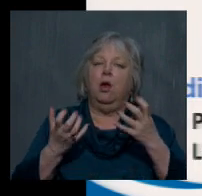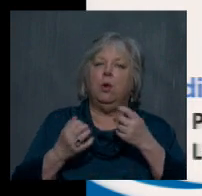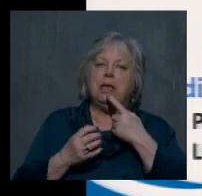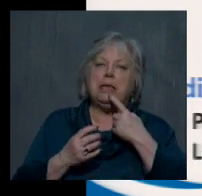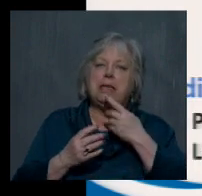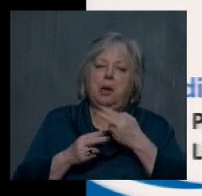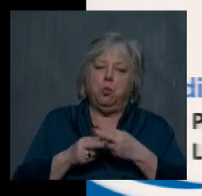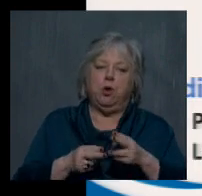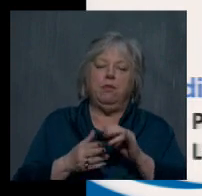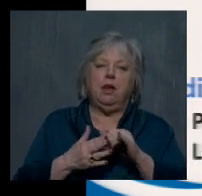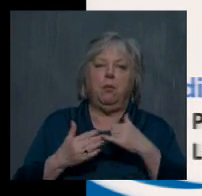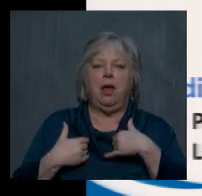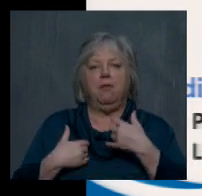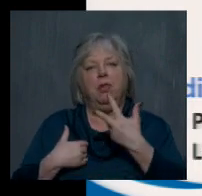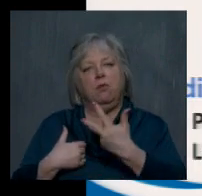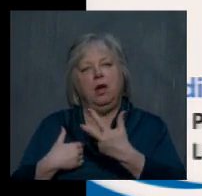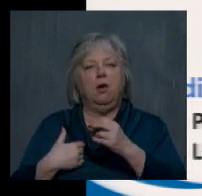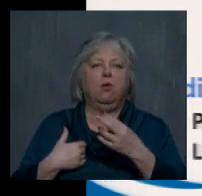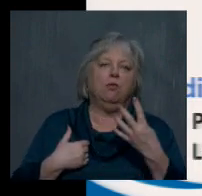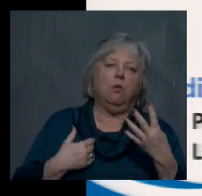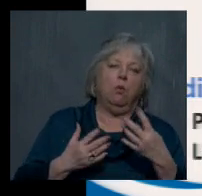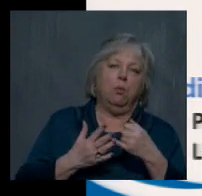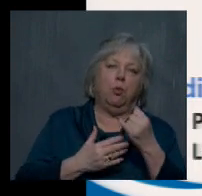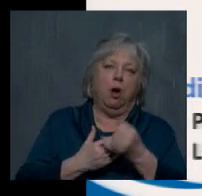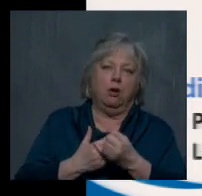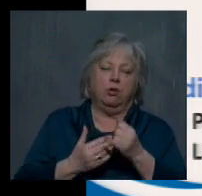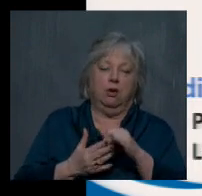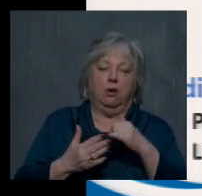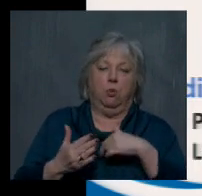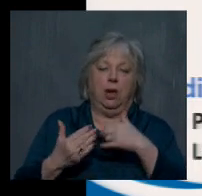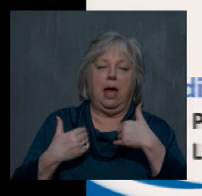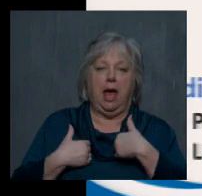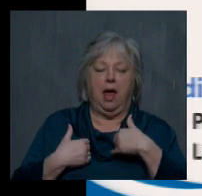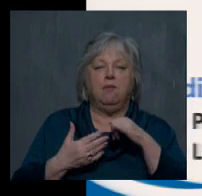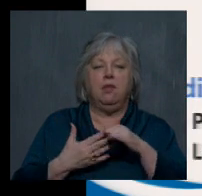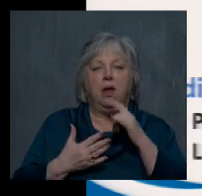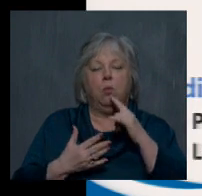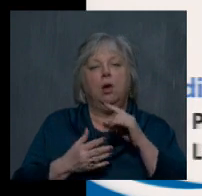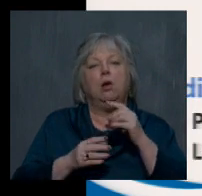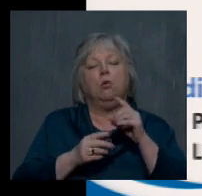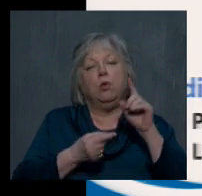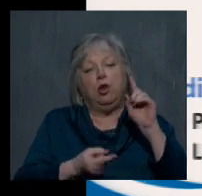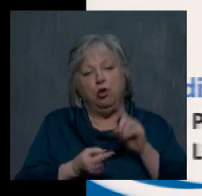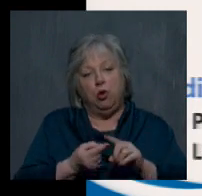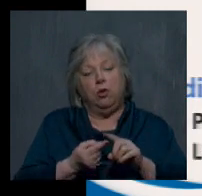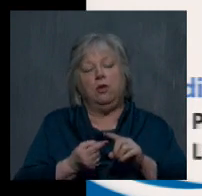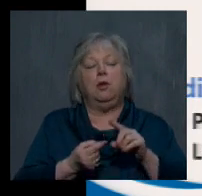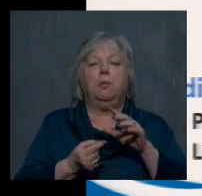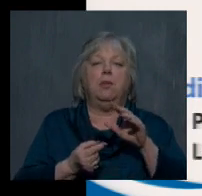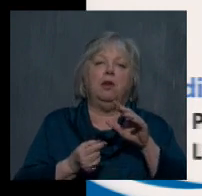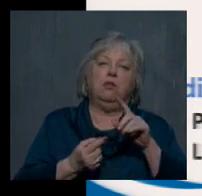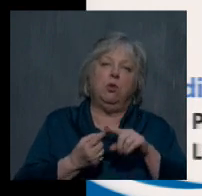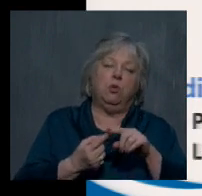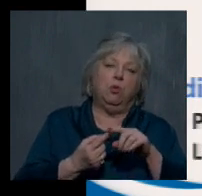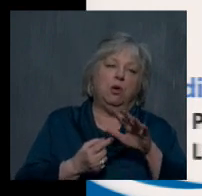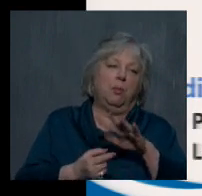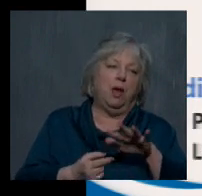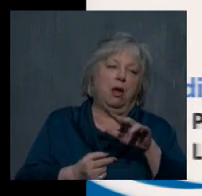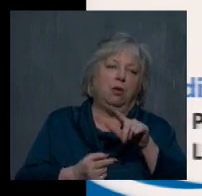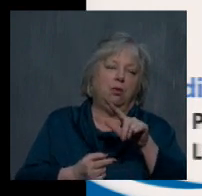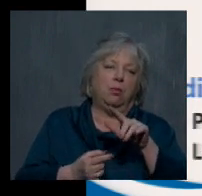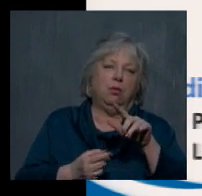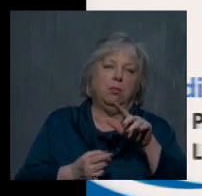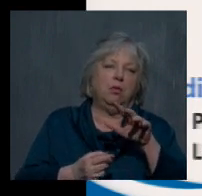that there are about 3 to 4 projects that we've got that will reduce that number down by 25 or so. So we're